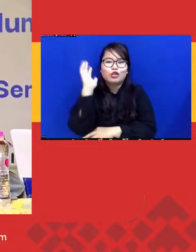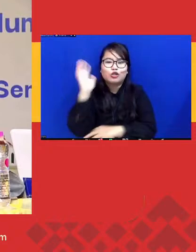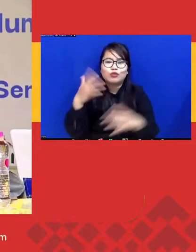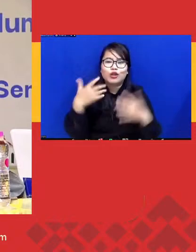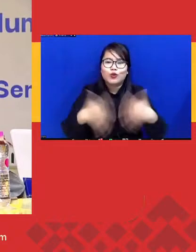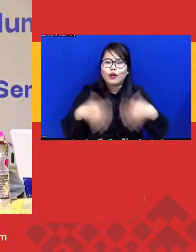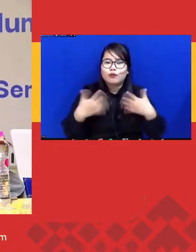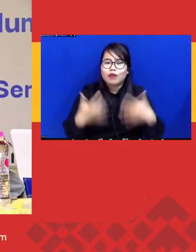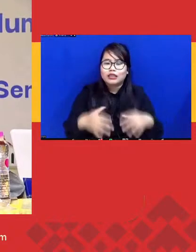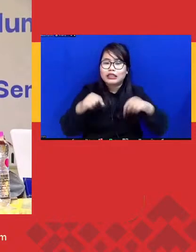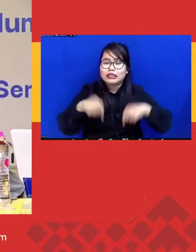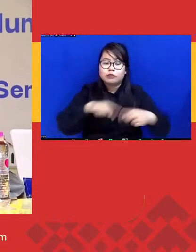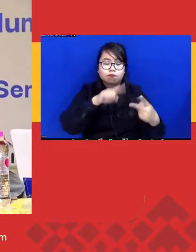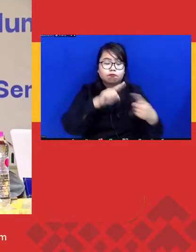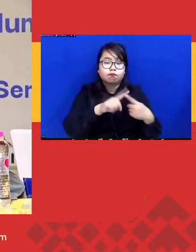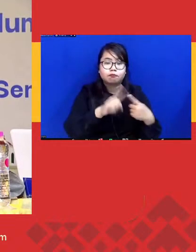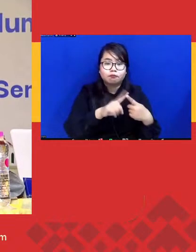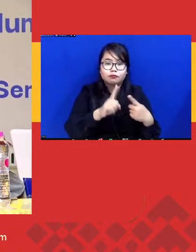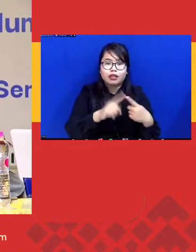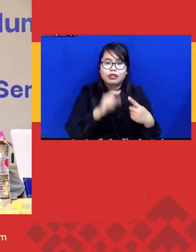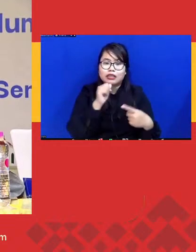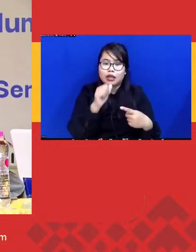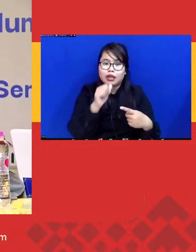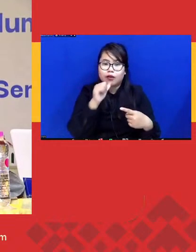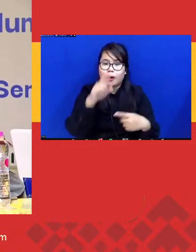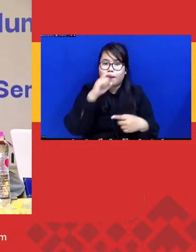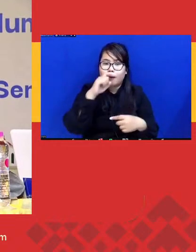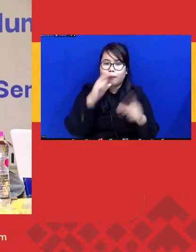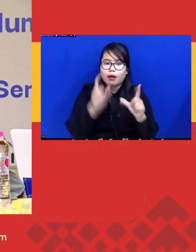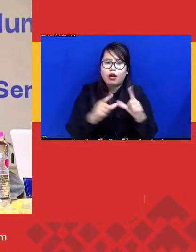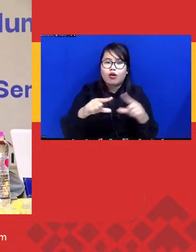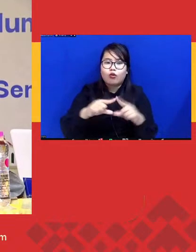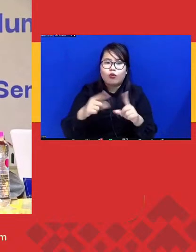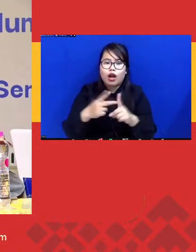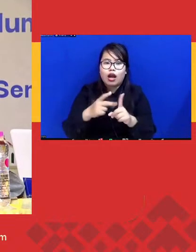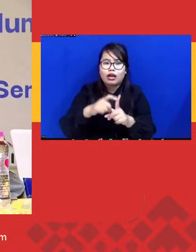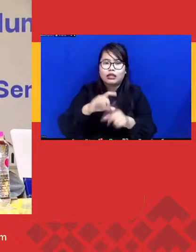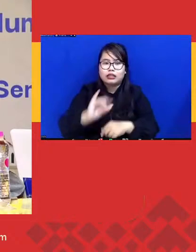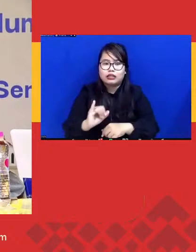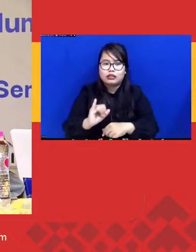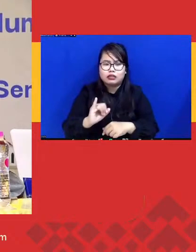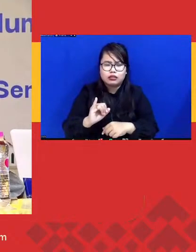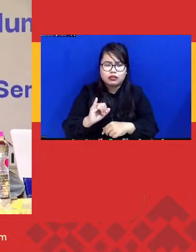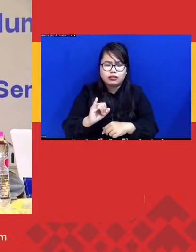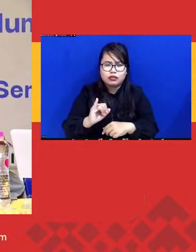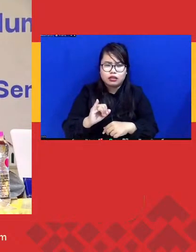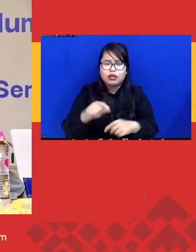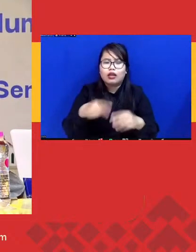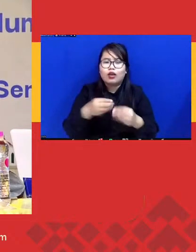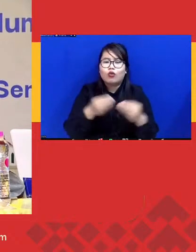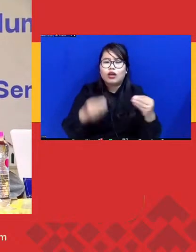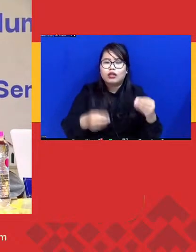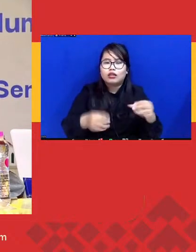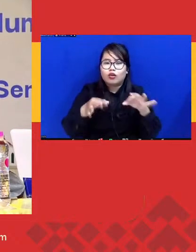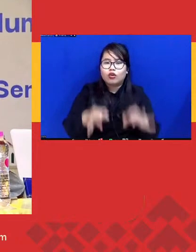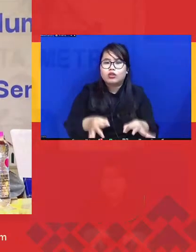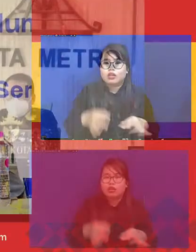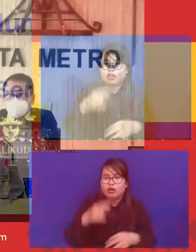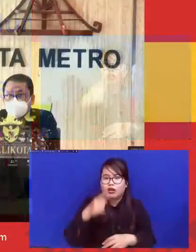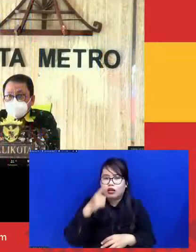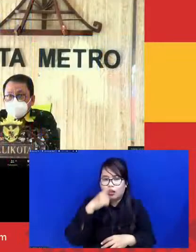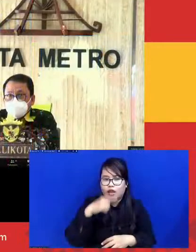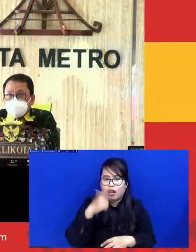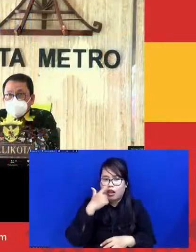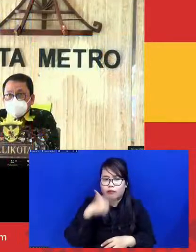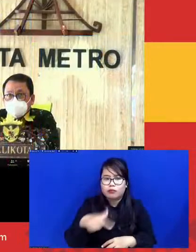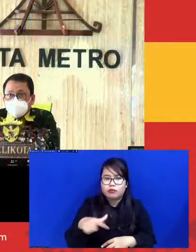Mr. Wahdi Sirajuddin, the mayor of Metro City in Lampung Province of Indonesia, and Professor Kyung